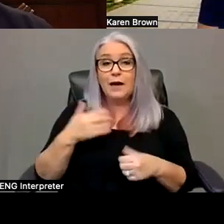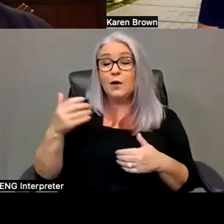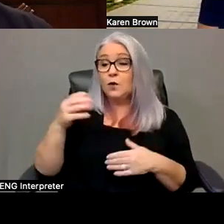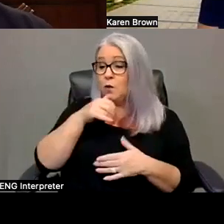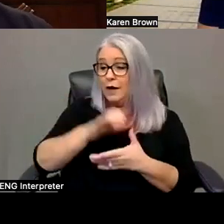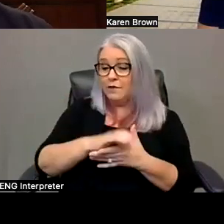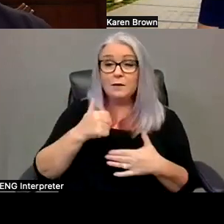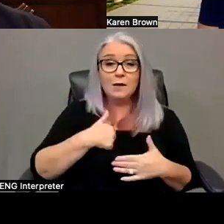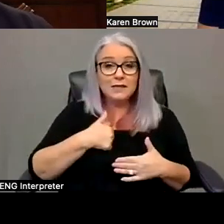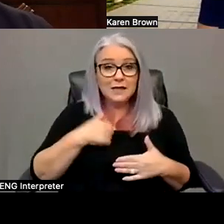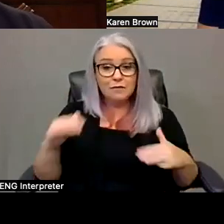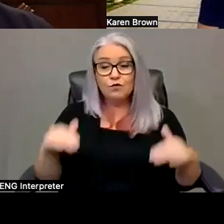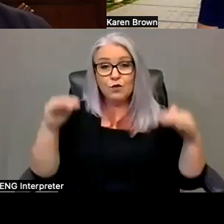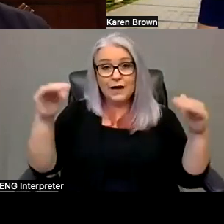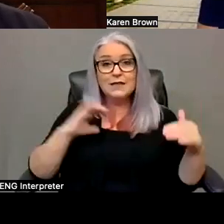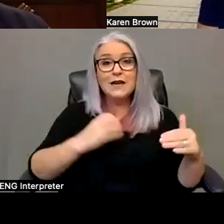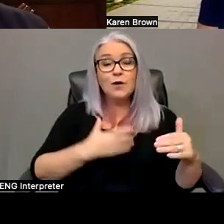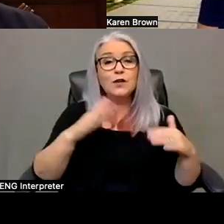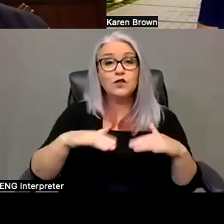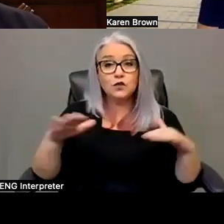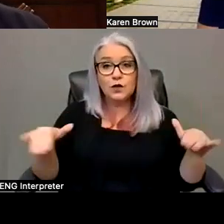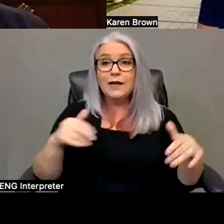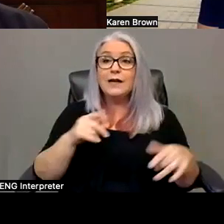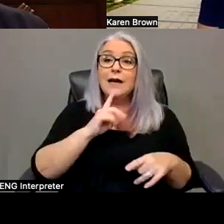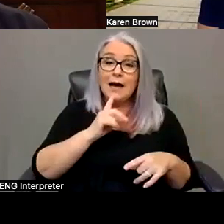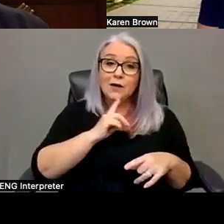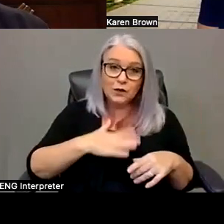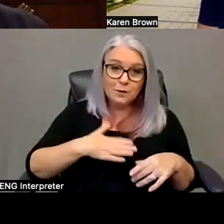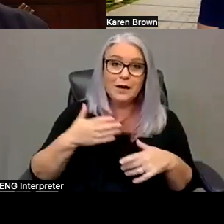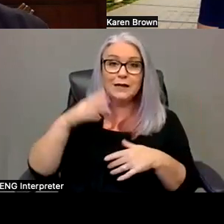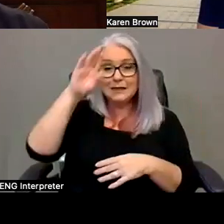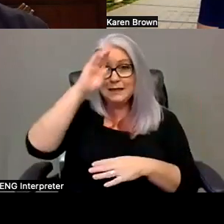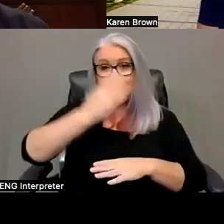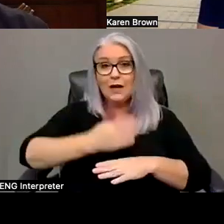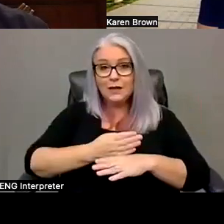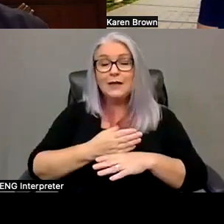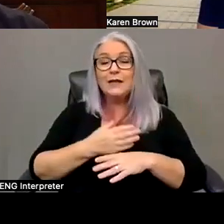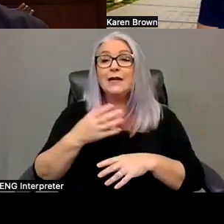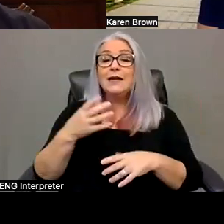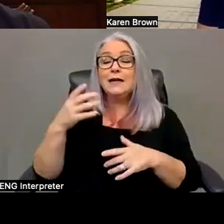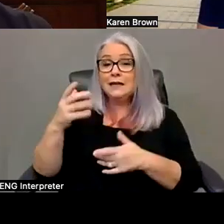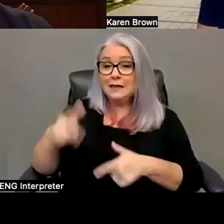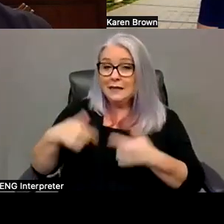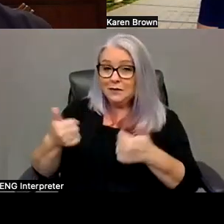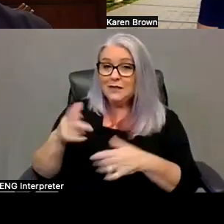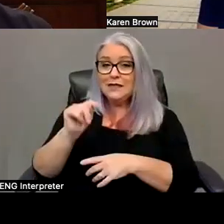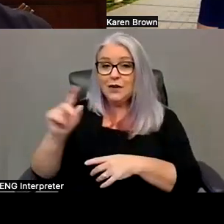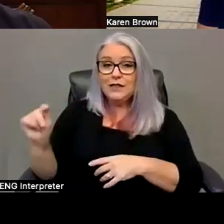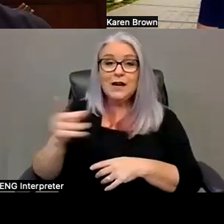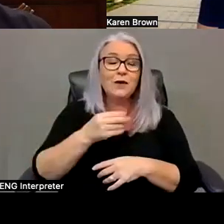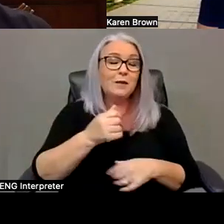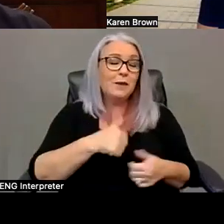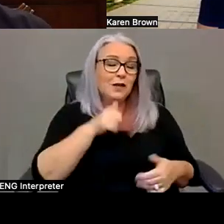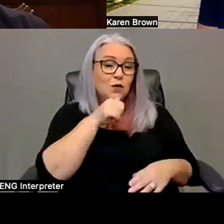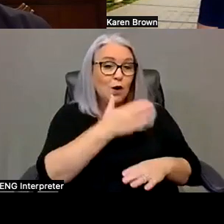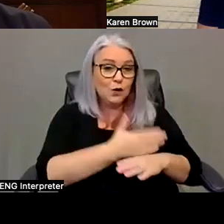in Tarrytown. And as a matter of fact, my son Tom still lives in Tarrytown, and my daughter Ann lives in New York City. I'm a U.S.